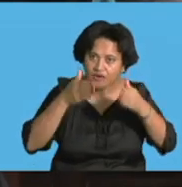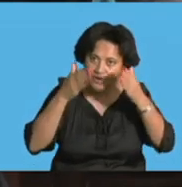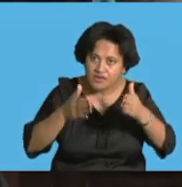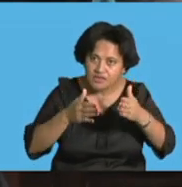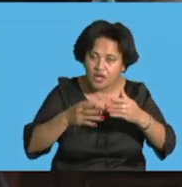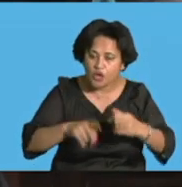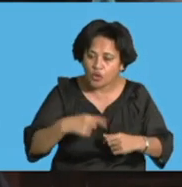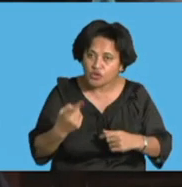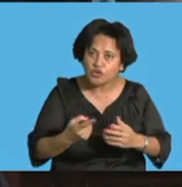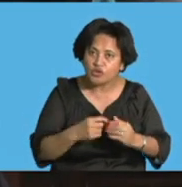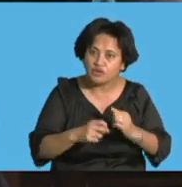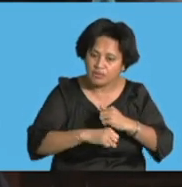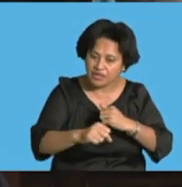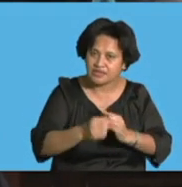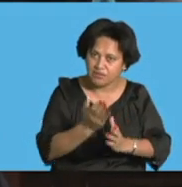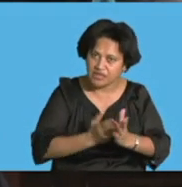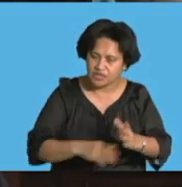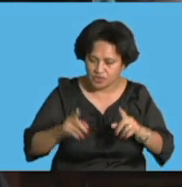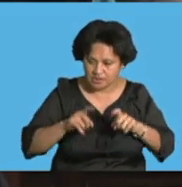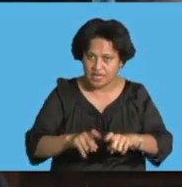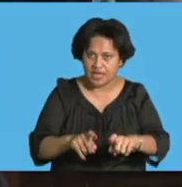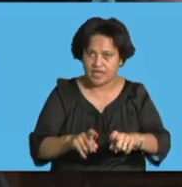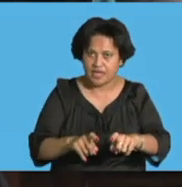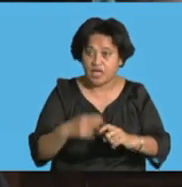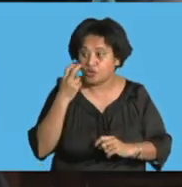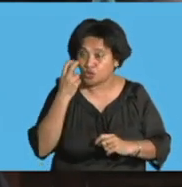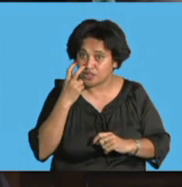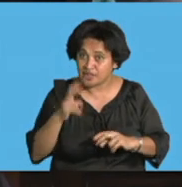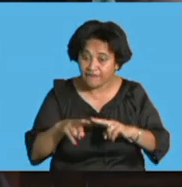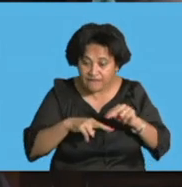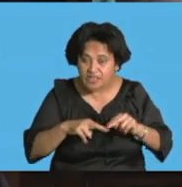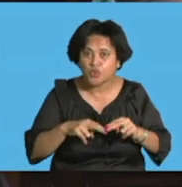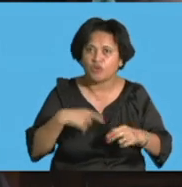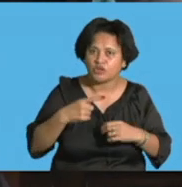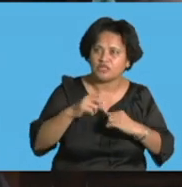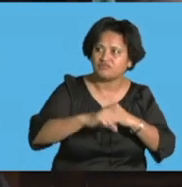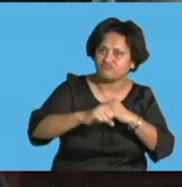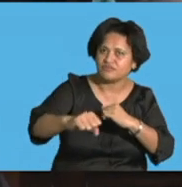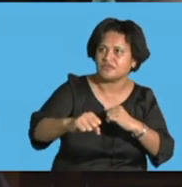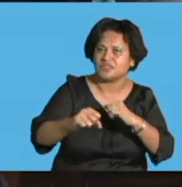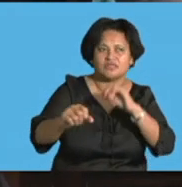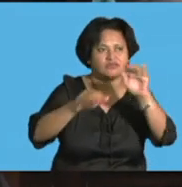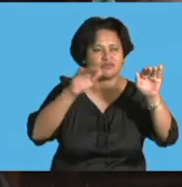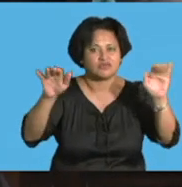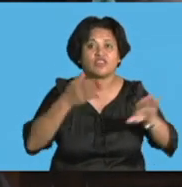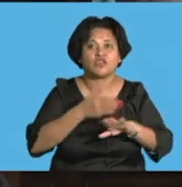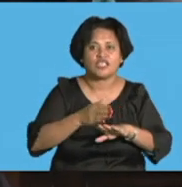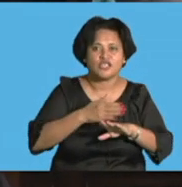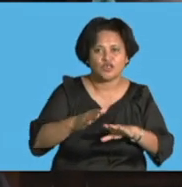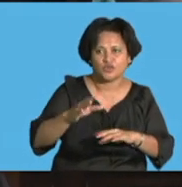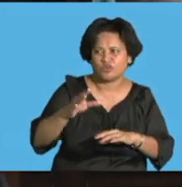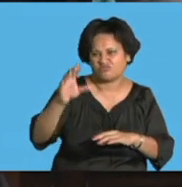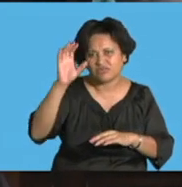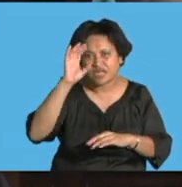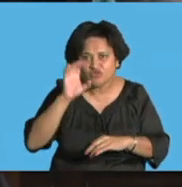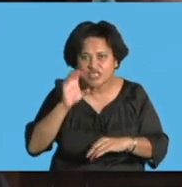marketing budget at the same level. Tourism Fiji will continue to promote Fiji to new and emerging source regions, whilst